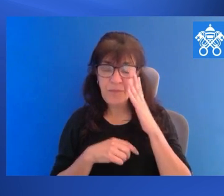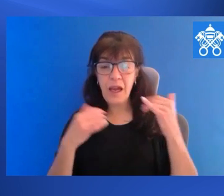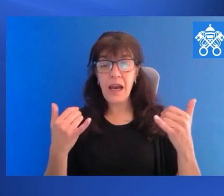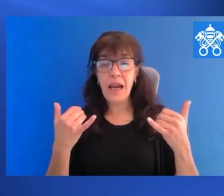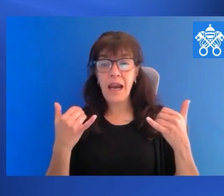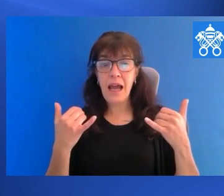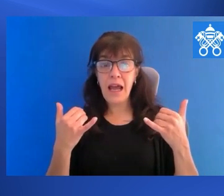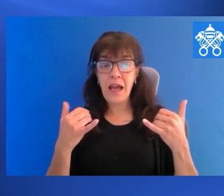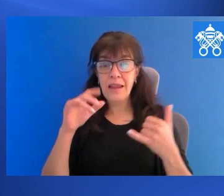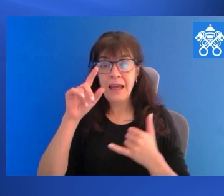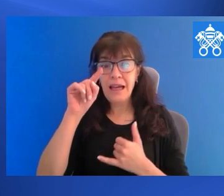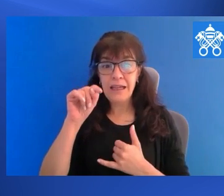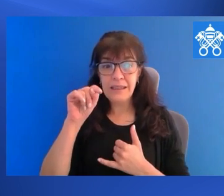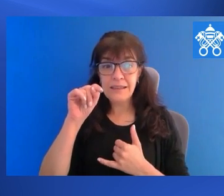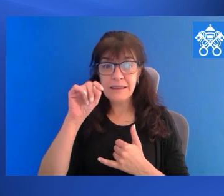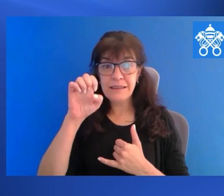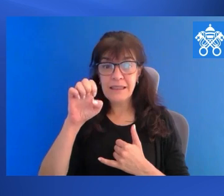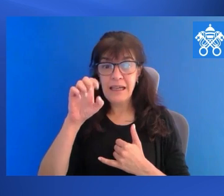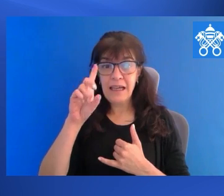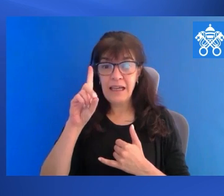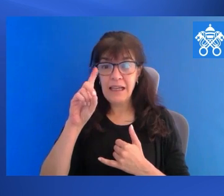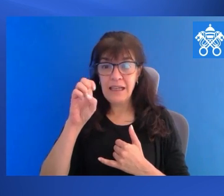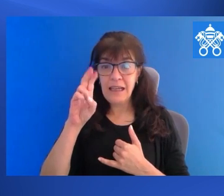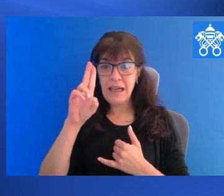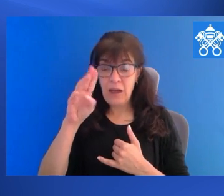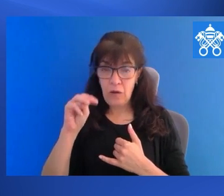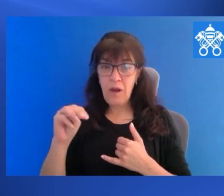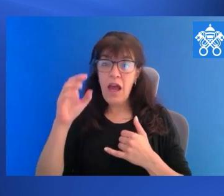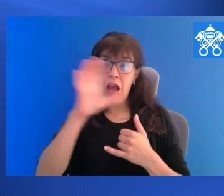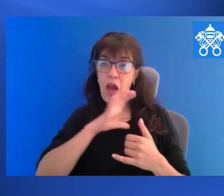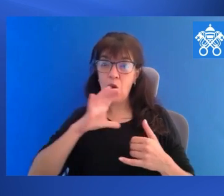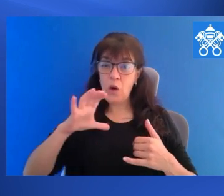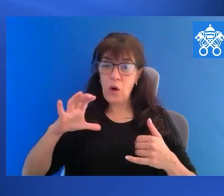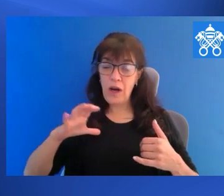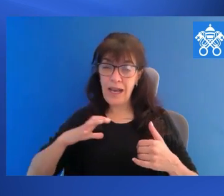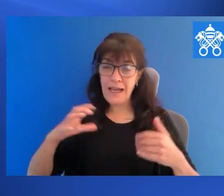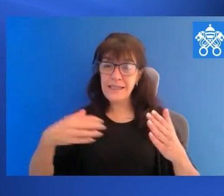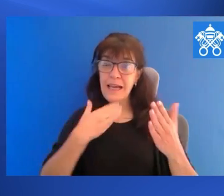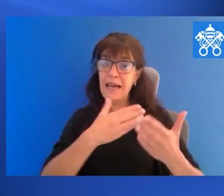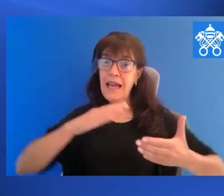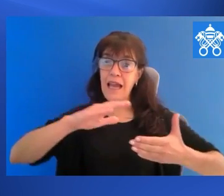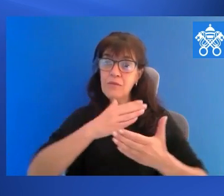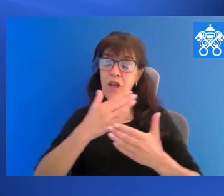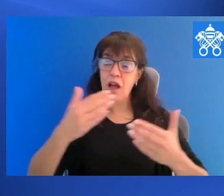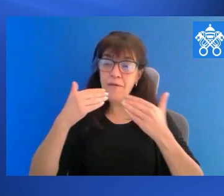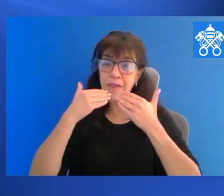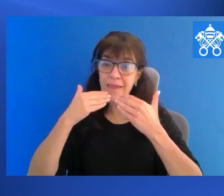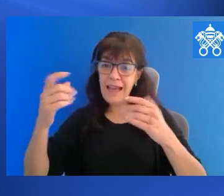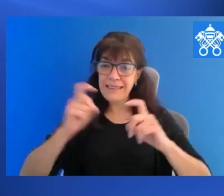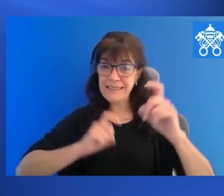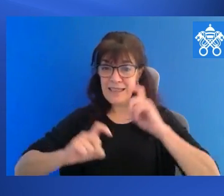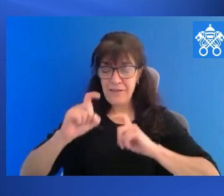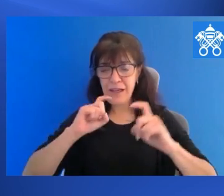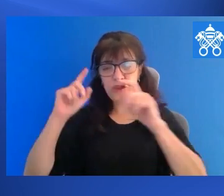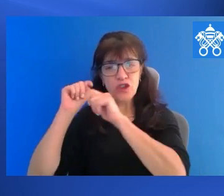And at this point, the Te Deum intoned, a Christian hymn of thanksgiving par excellence, traditionally sung on